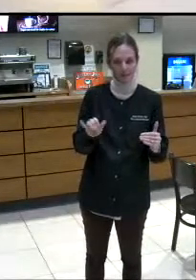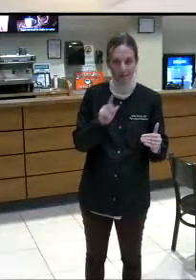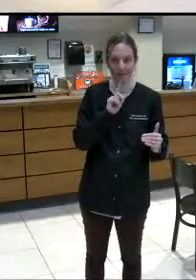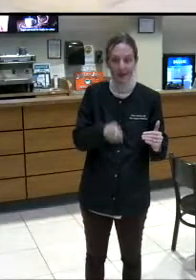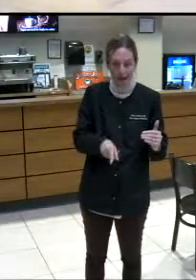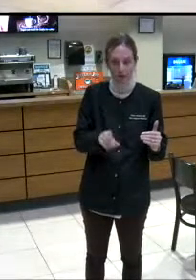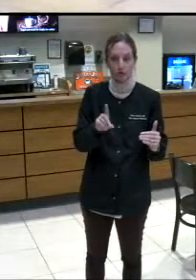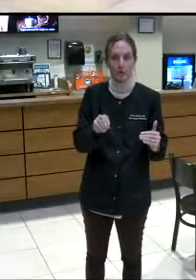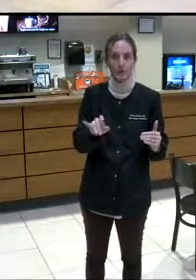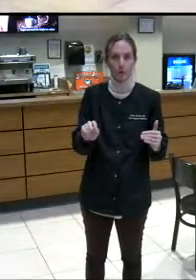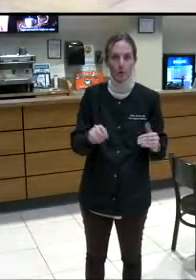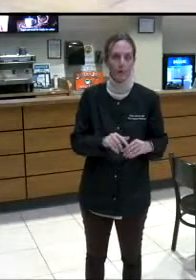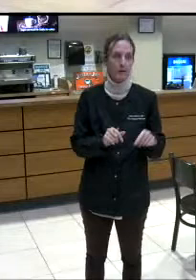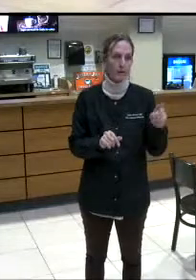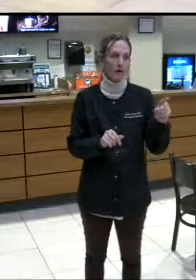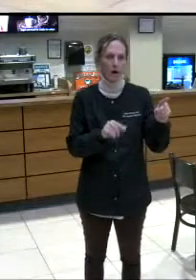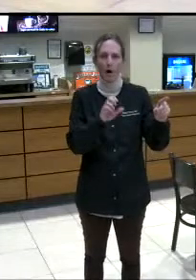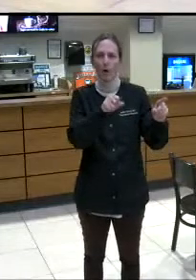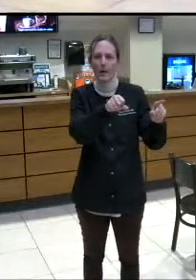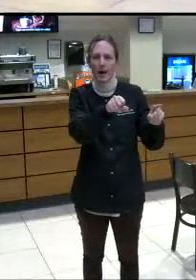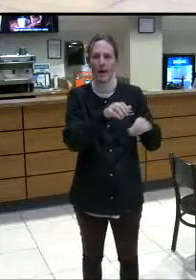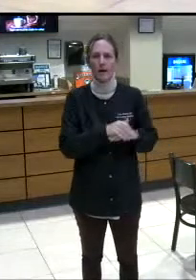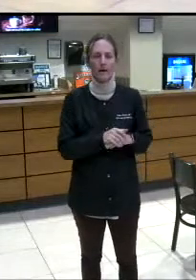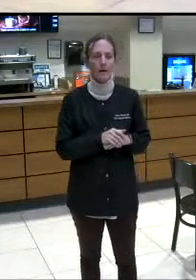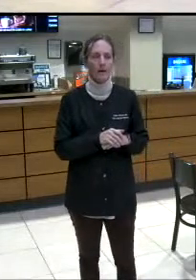think where